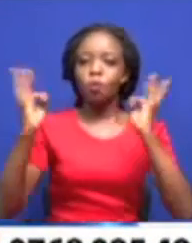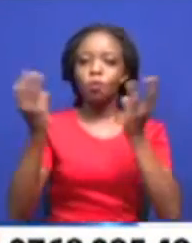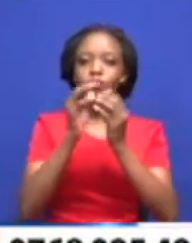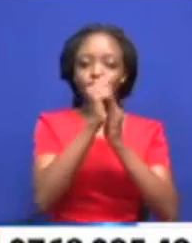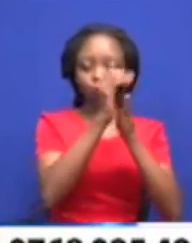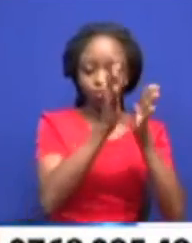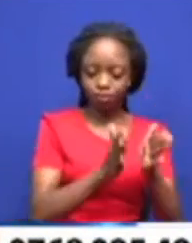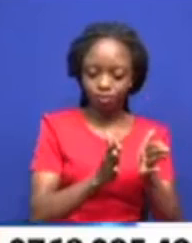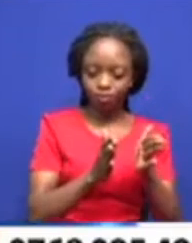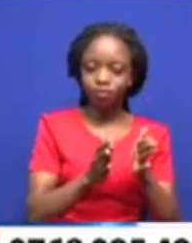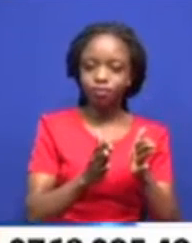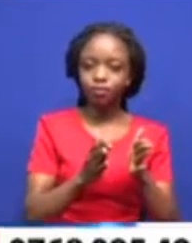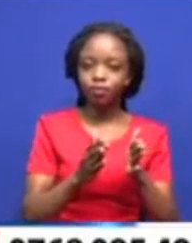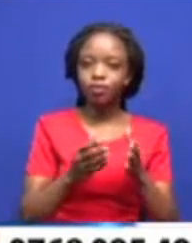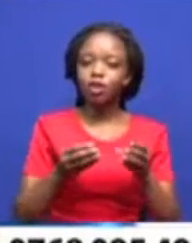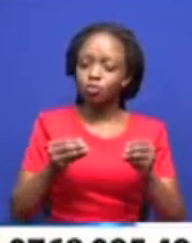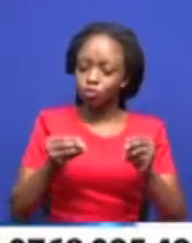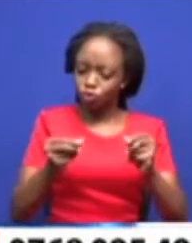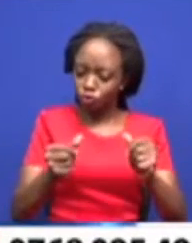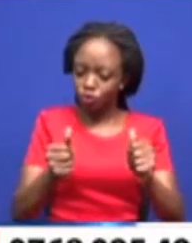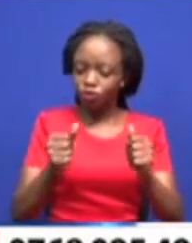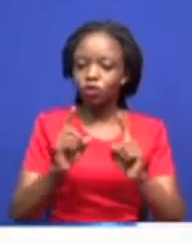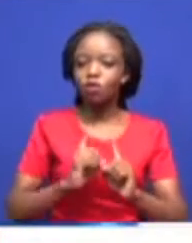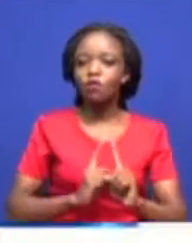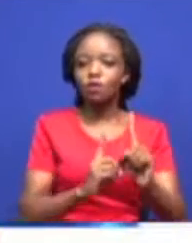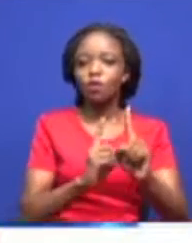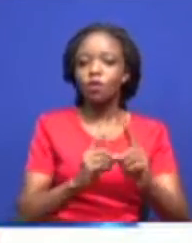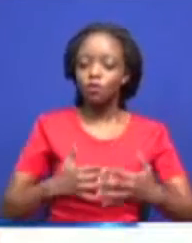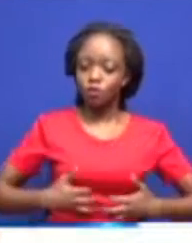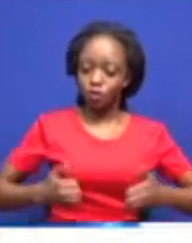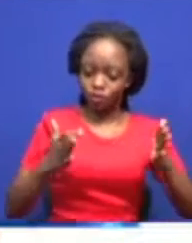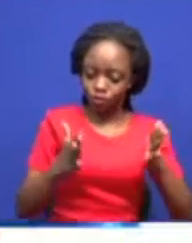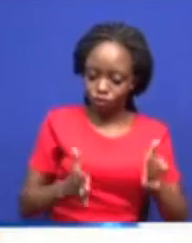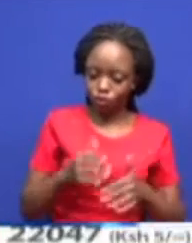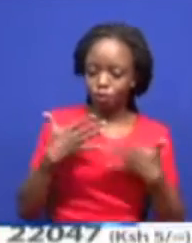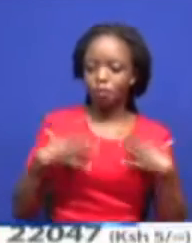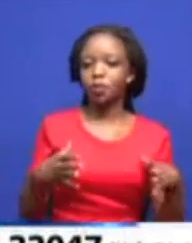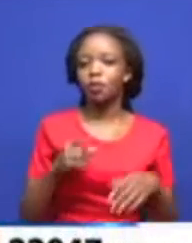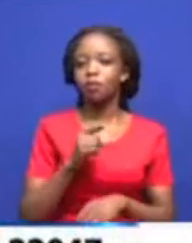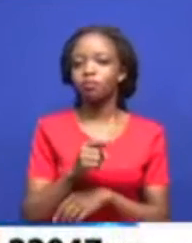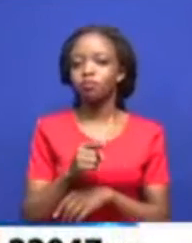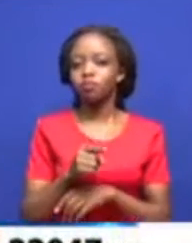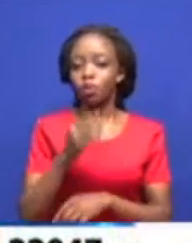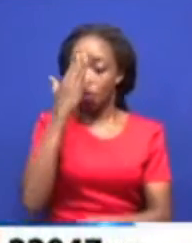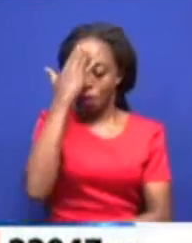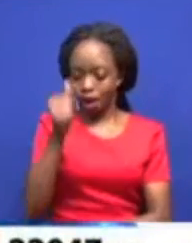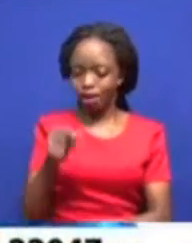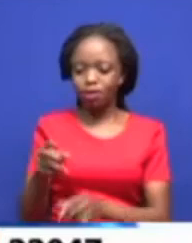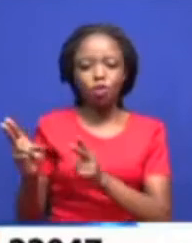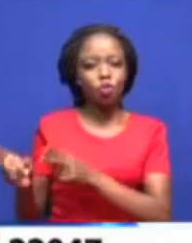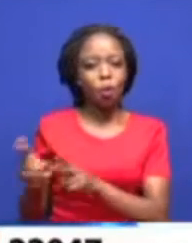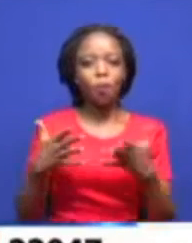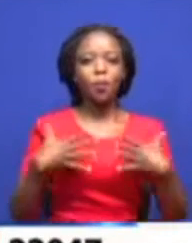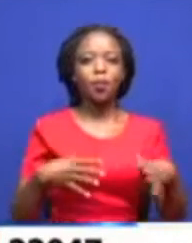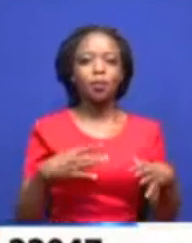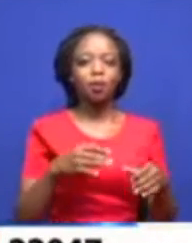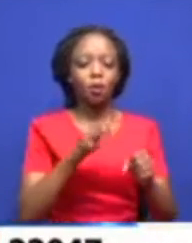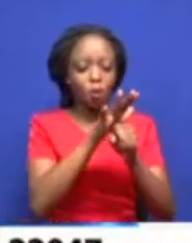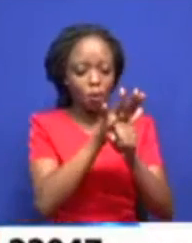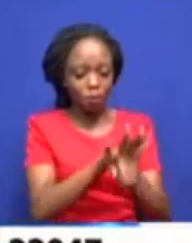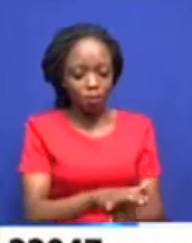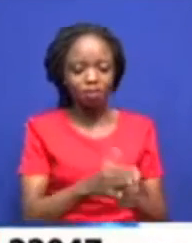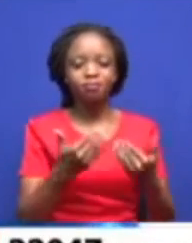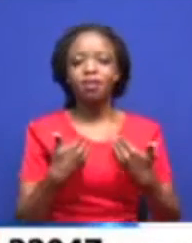to bring durable solutions for the refugee crisis, because they're just human beings. They've been dehumanized, you know, they've been